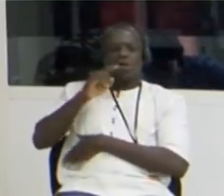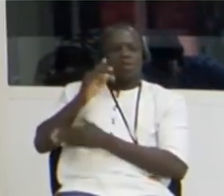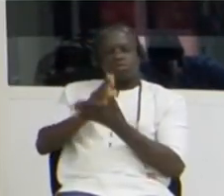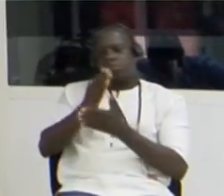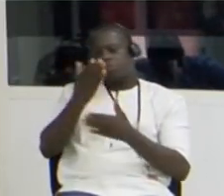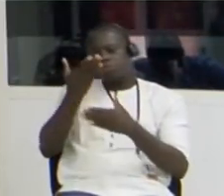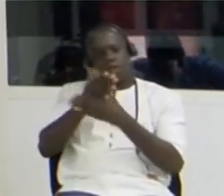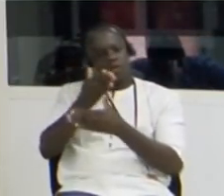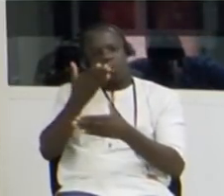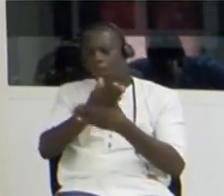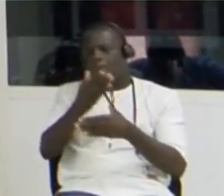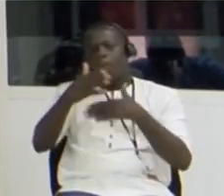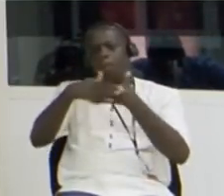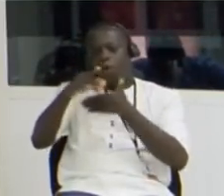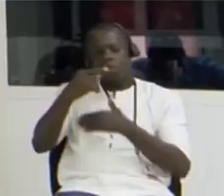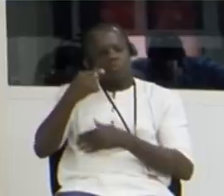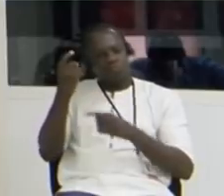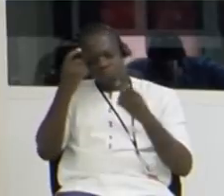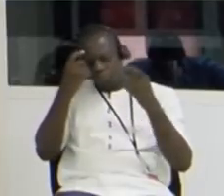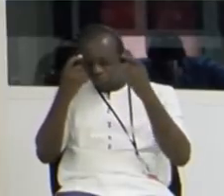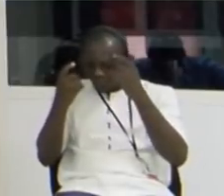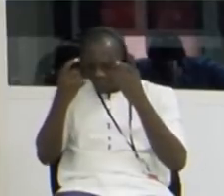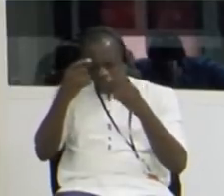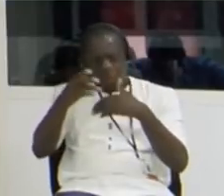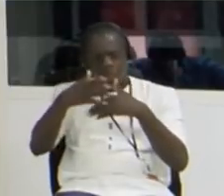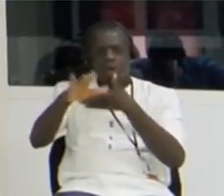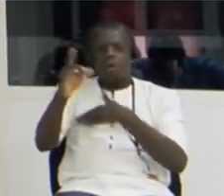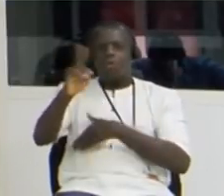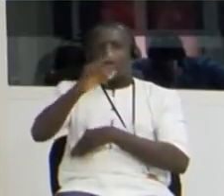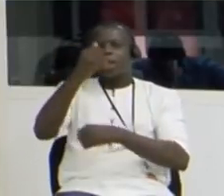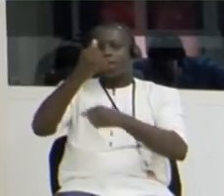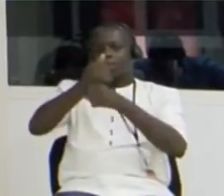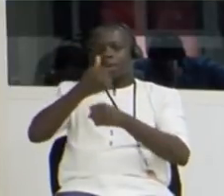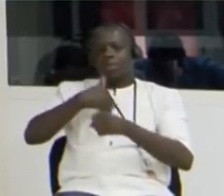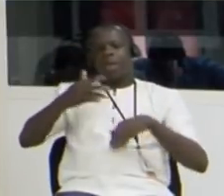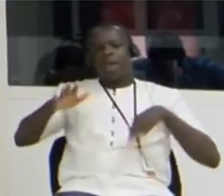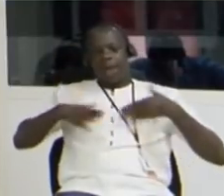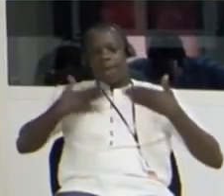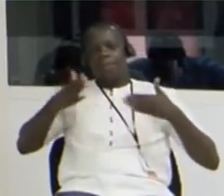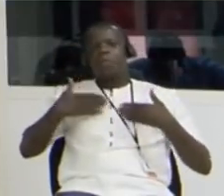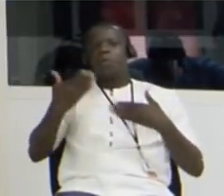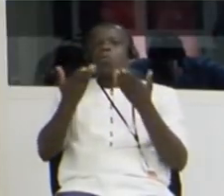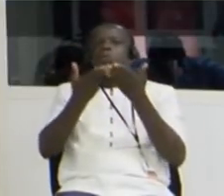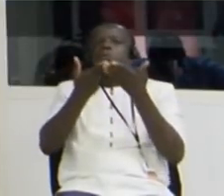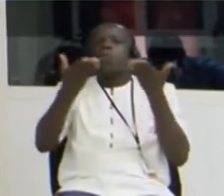probe. But what made me glad was the girl was,